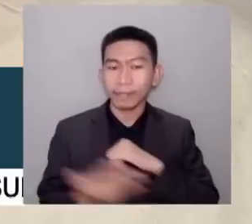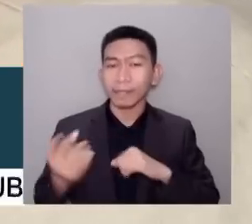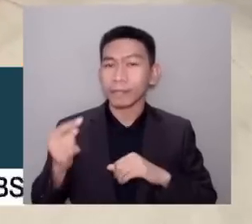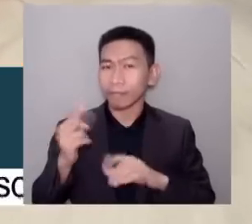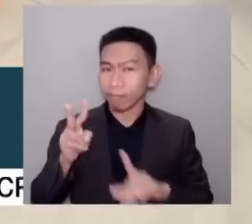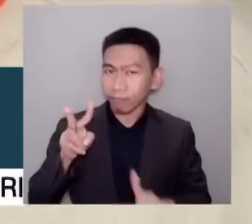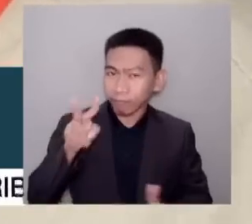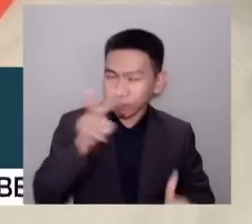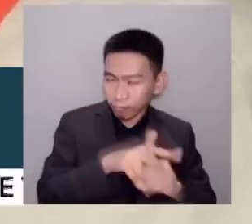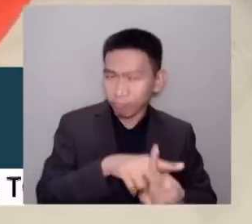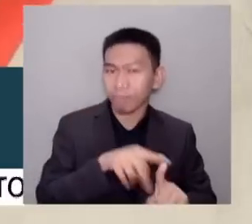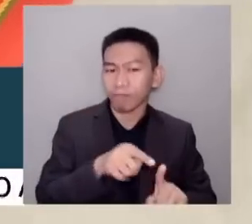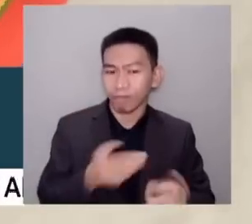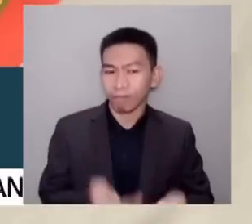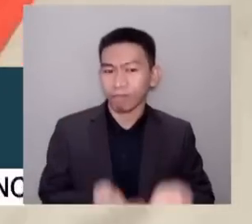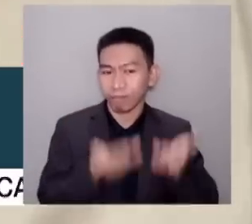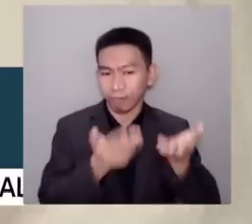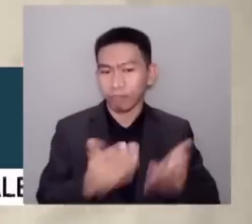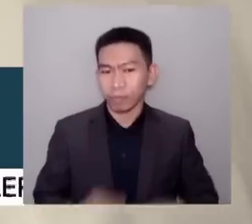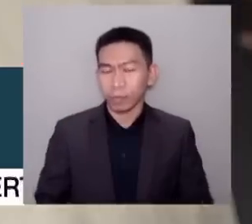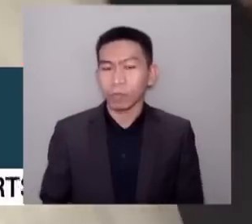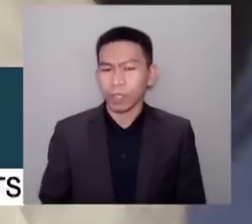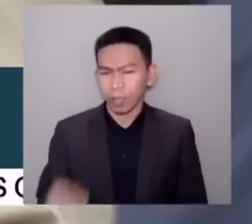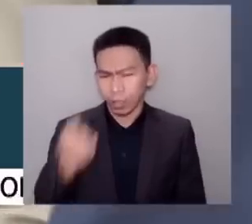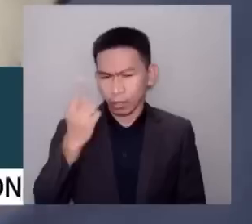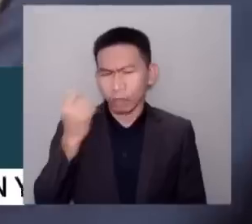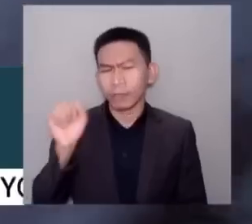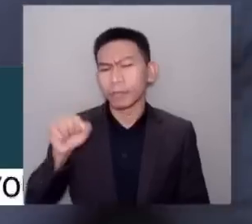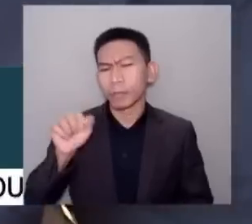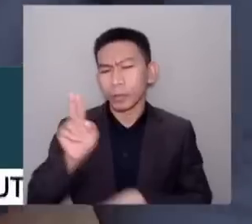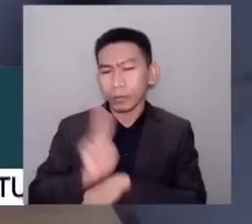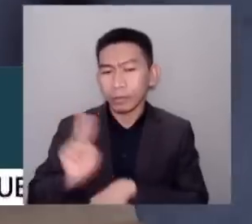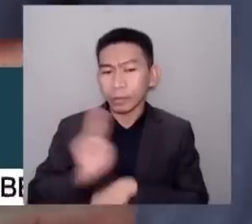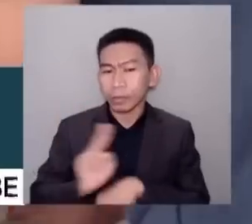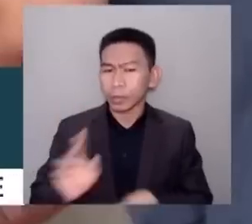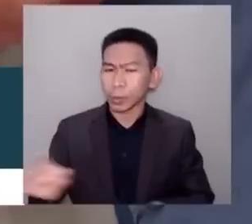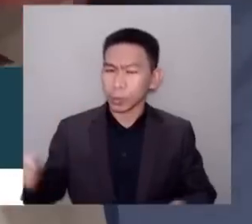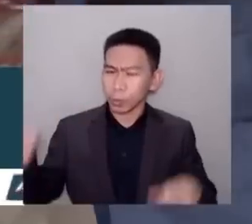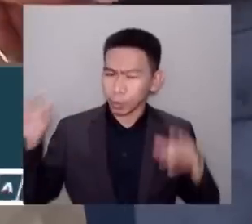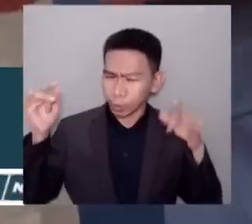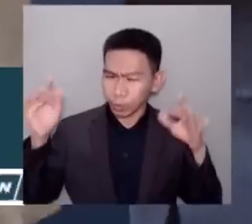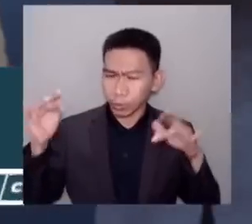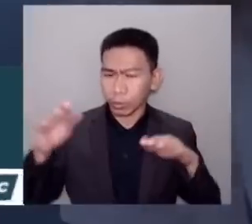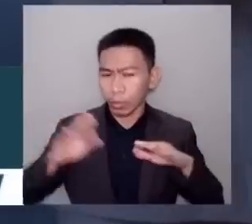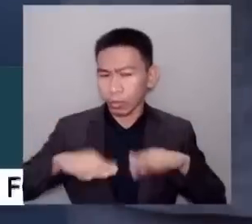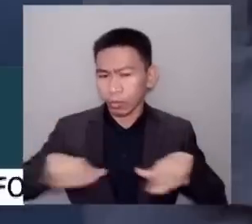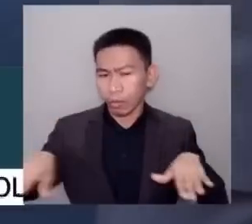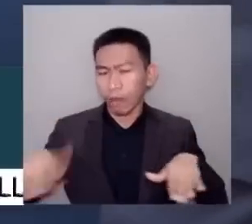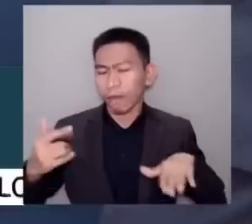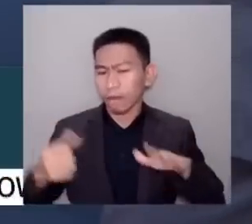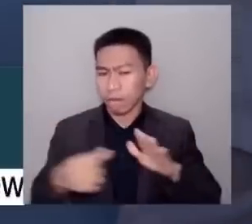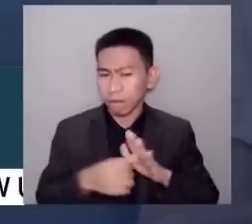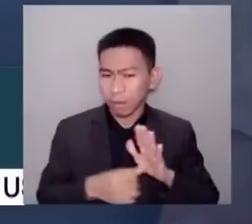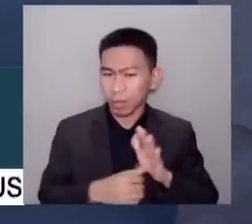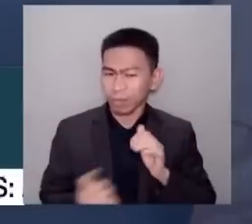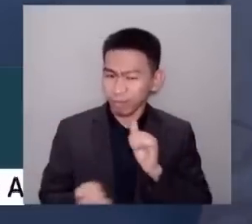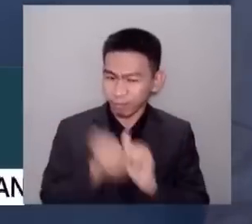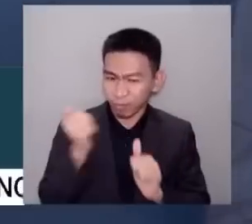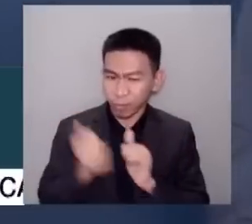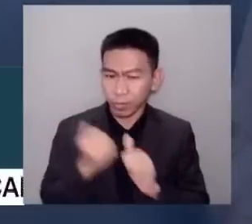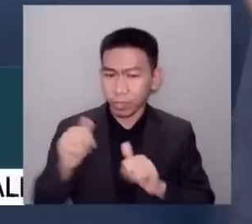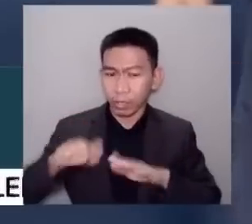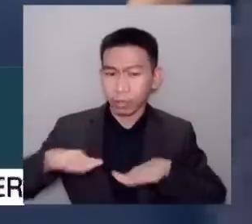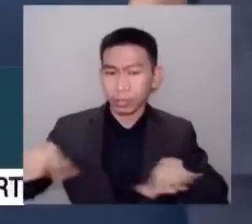Women and Their Children Act of 2004, or if the respondent threatened the life of a common child or a child of